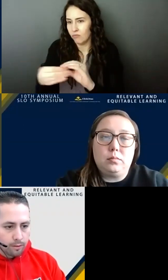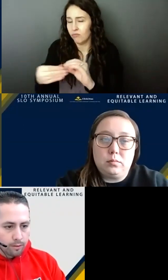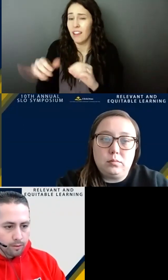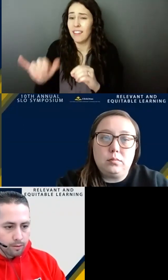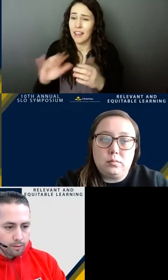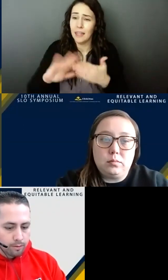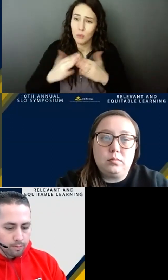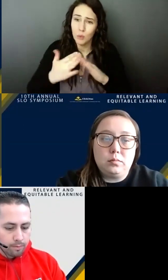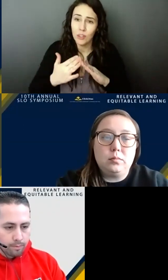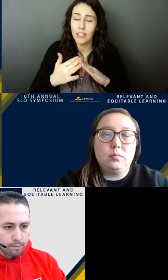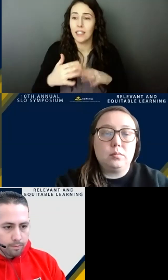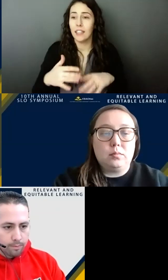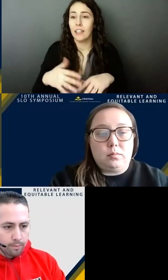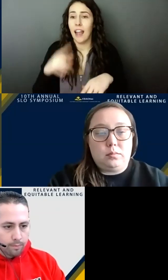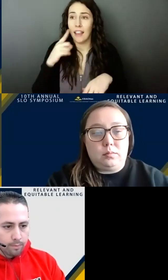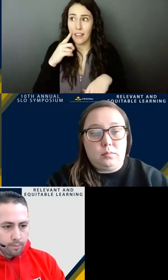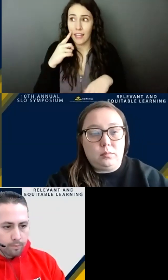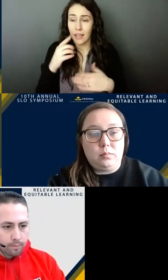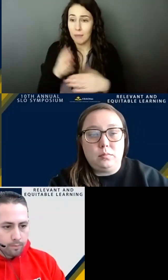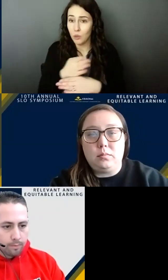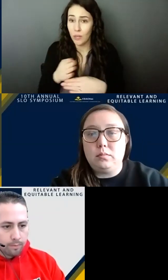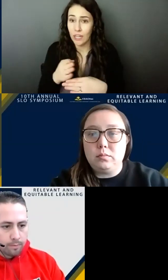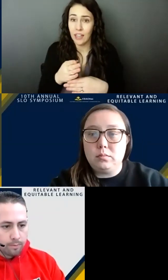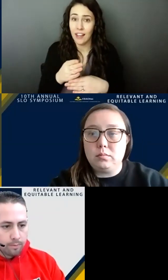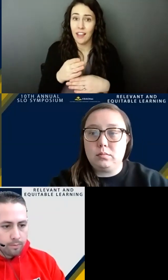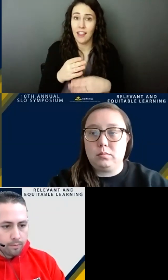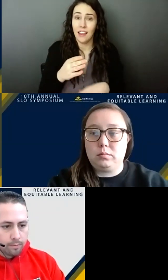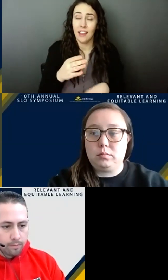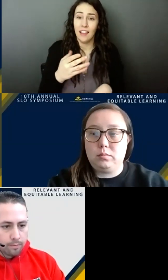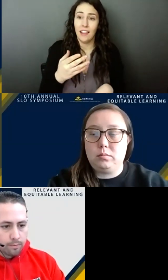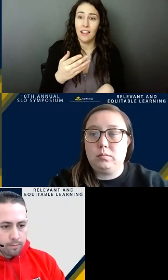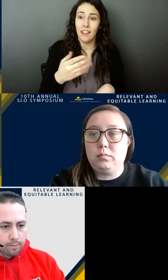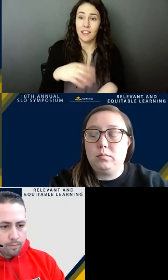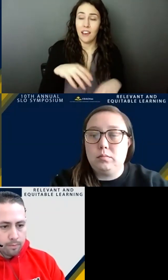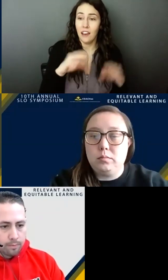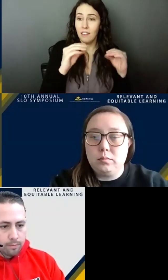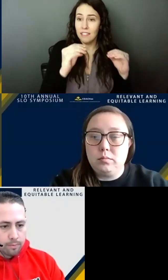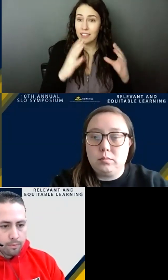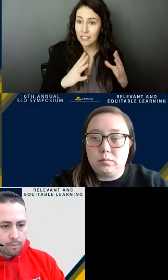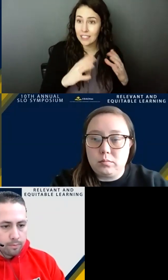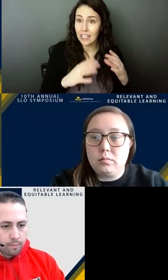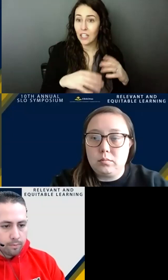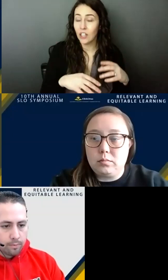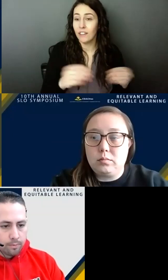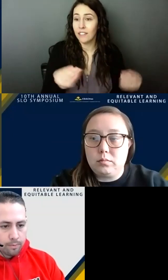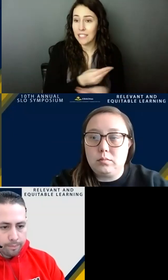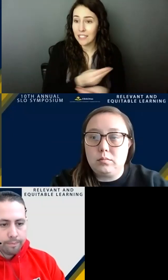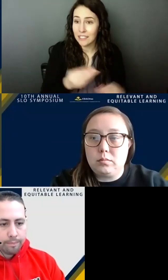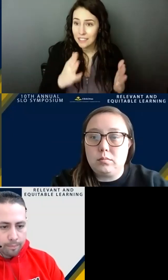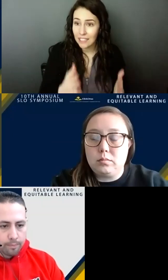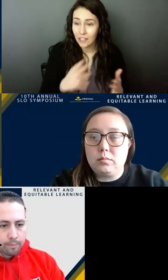think, between the facilitator of instruction and all of the students within the classroom. So I really appreciated